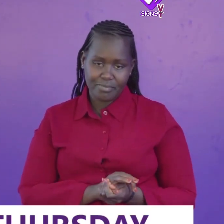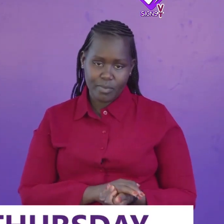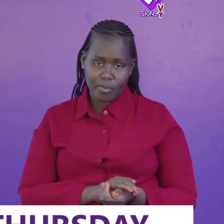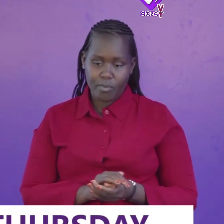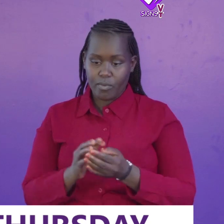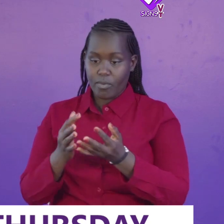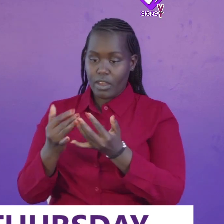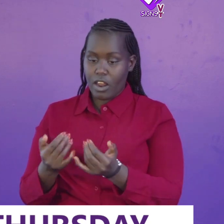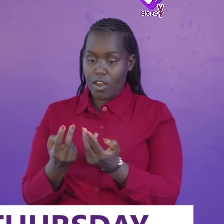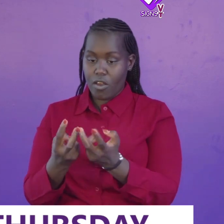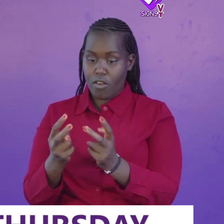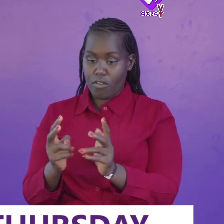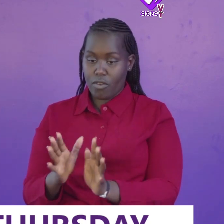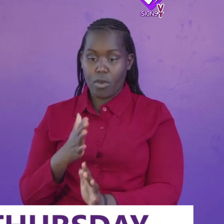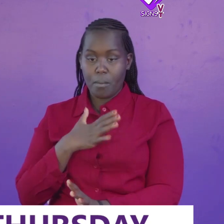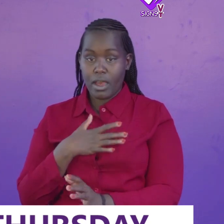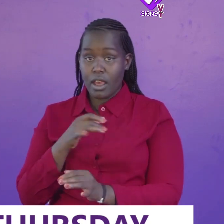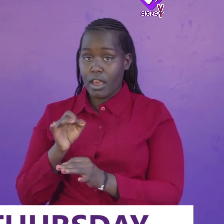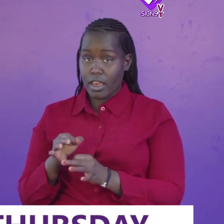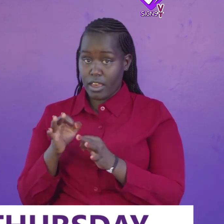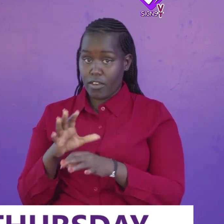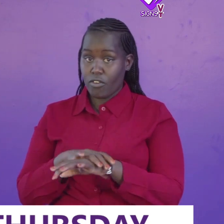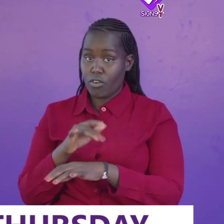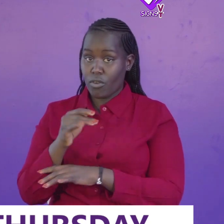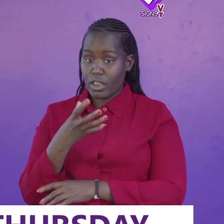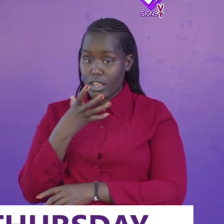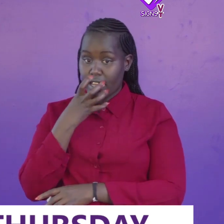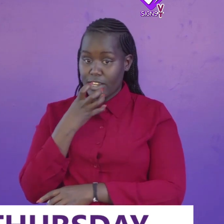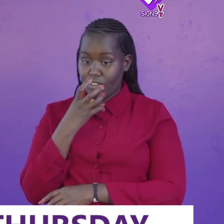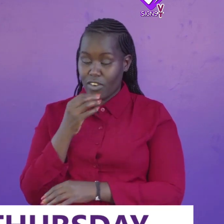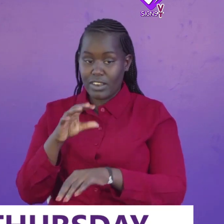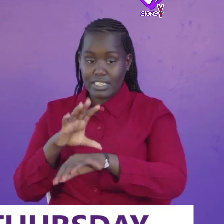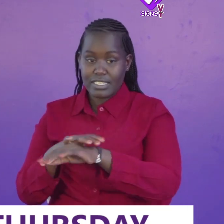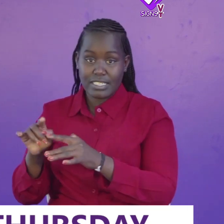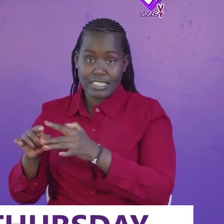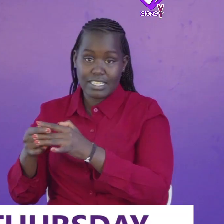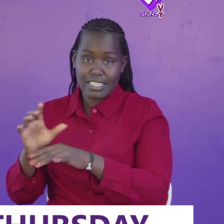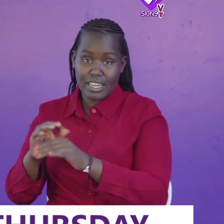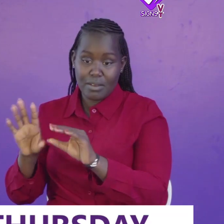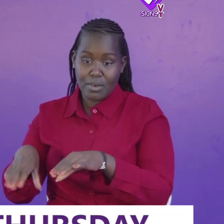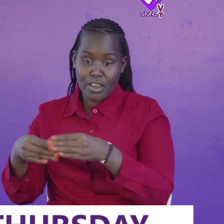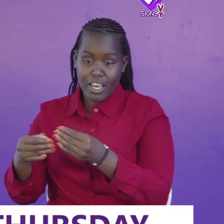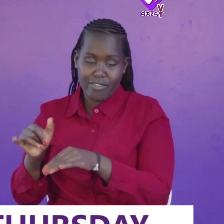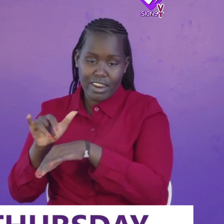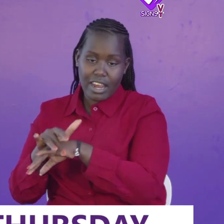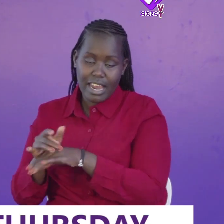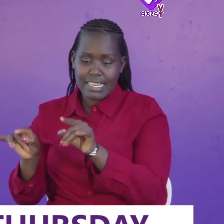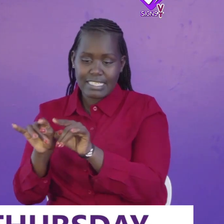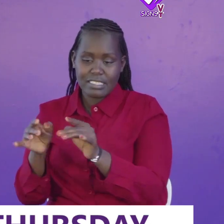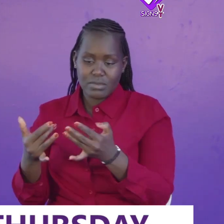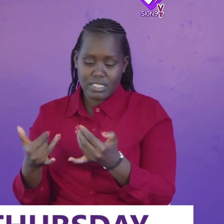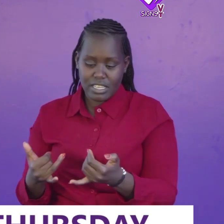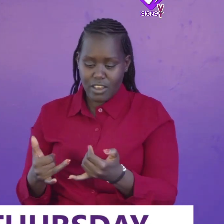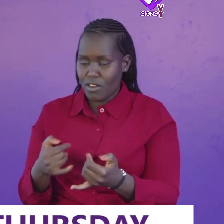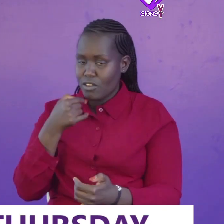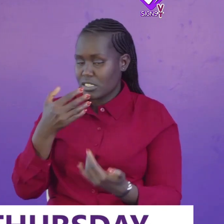So sijui my viewer kama wewe ulipatiwa flower bouquet lini? Muthoni alianza kupewa mapema. Kuna mwingine mpaka sasa hivi msiseme ni